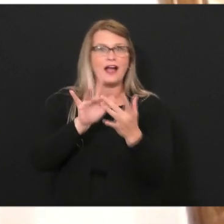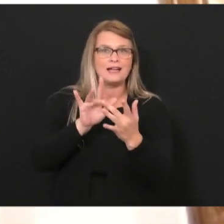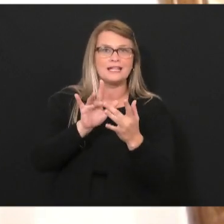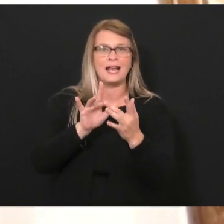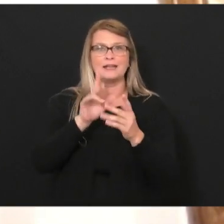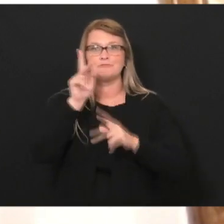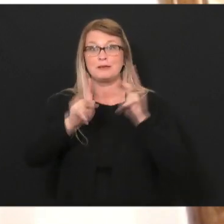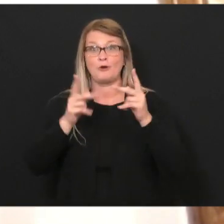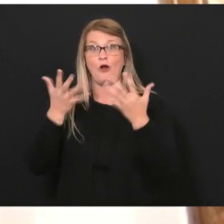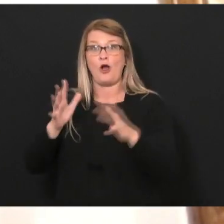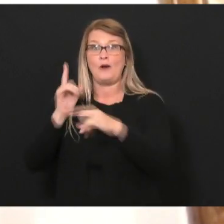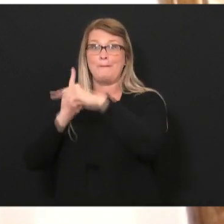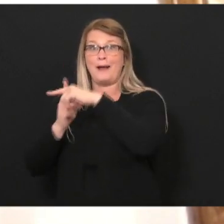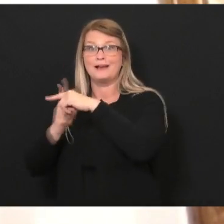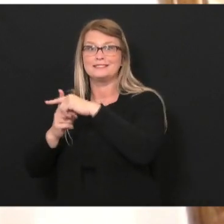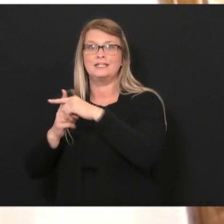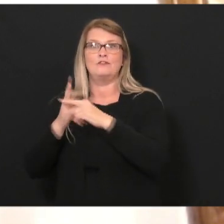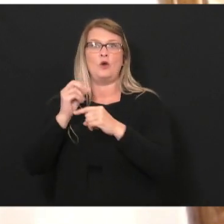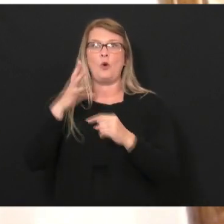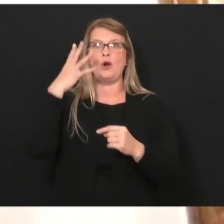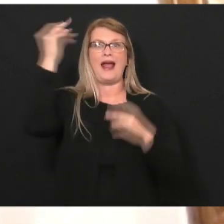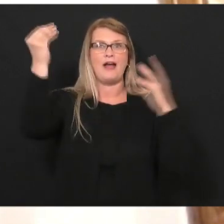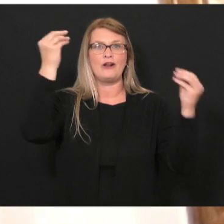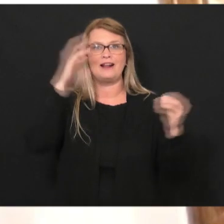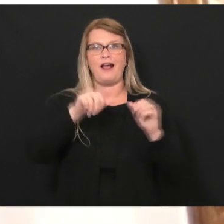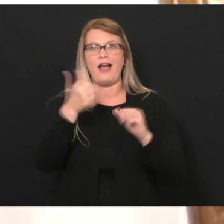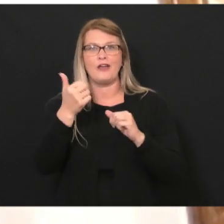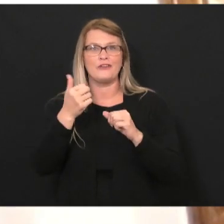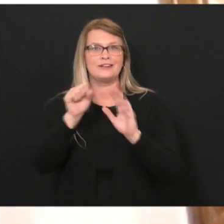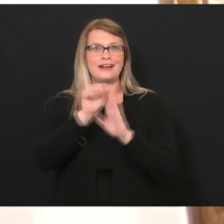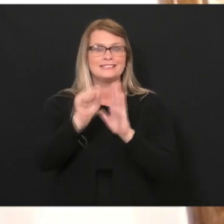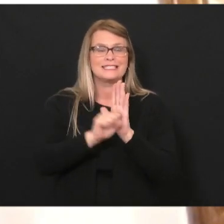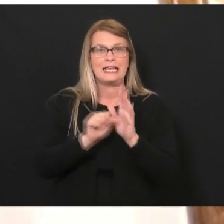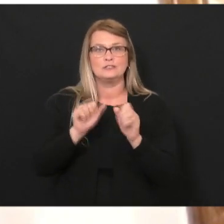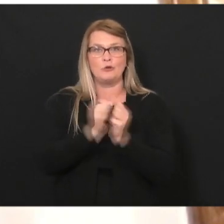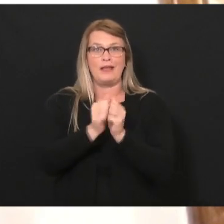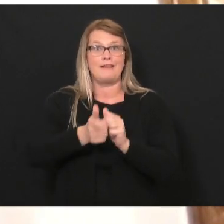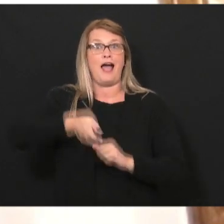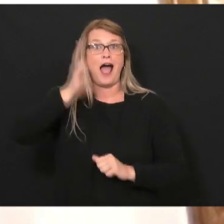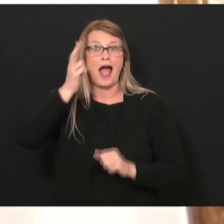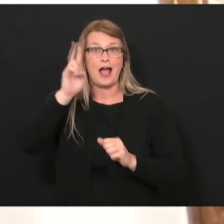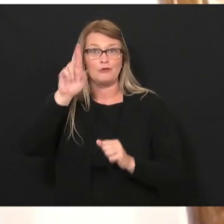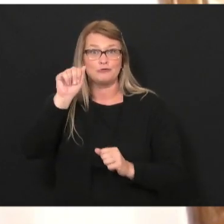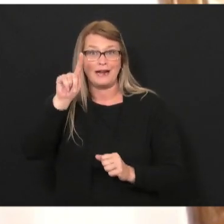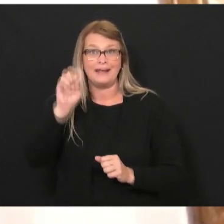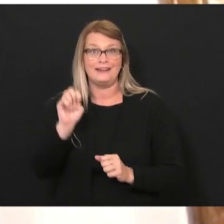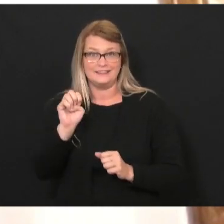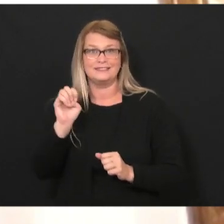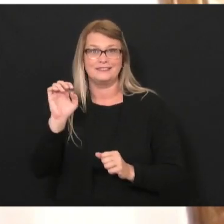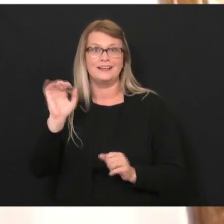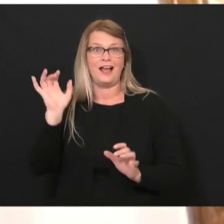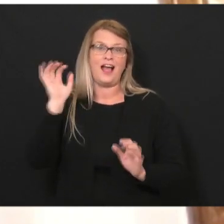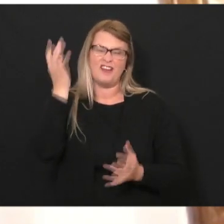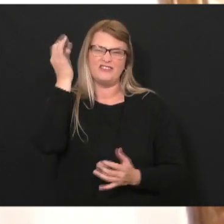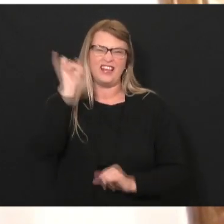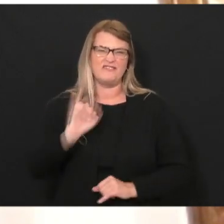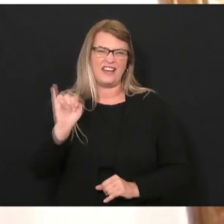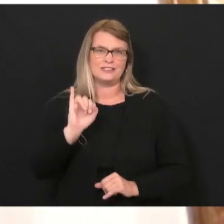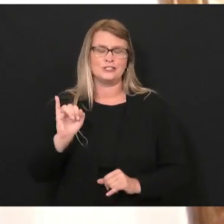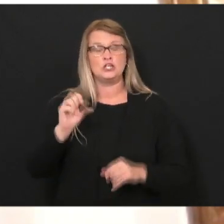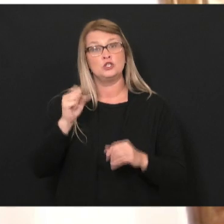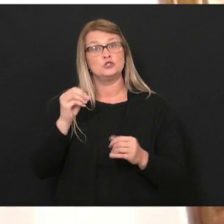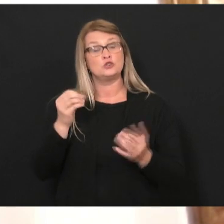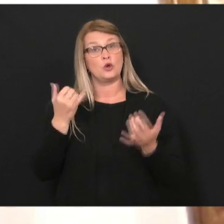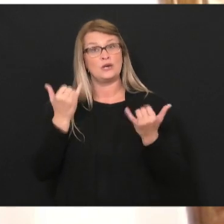that are infected, or you've gone to indigenous areas that have higher rates of infection. And because we're expressing this as